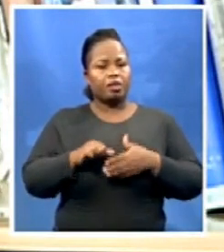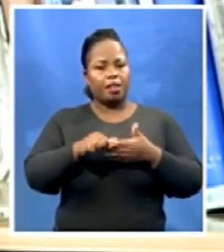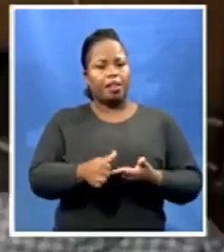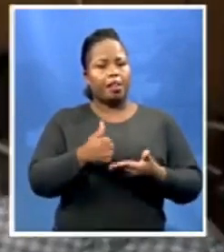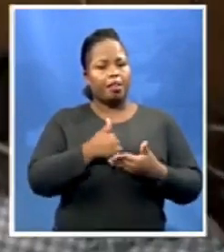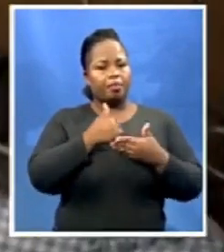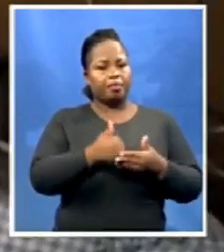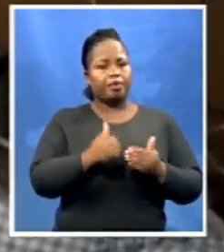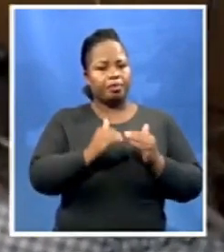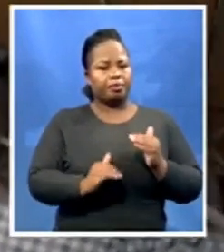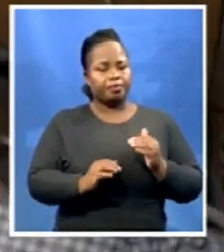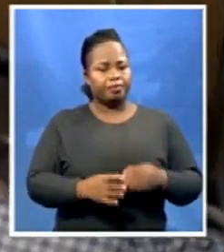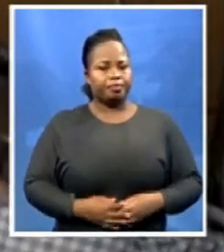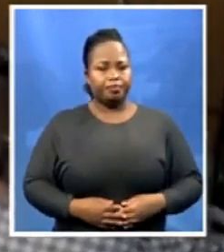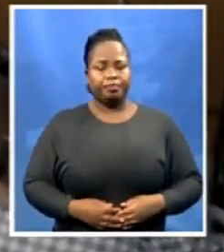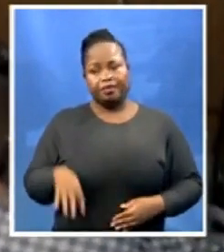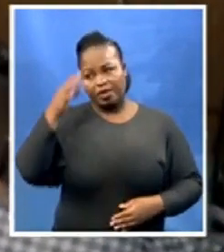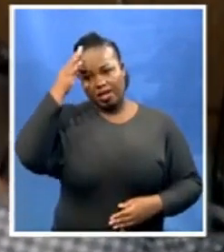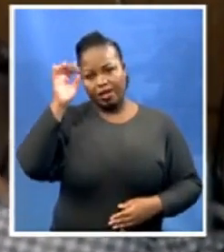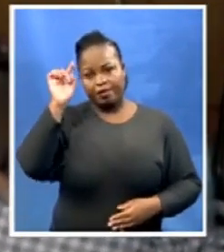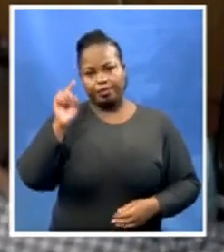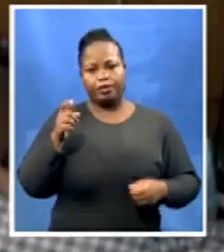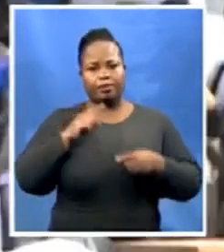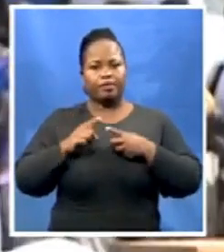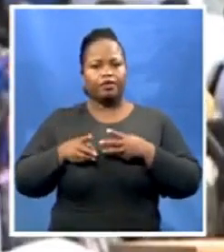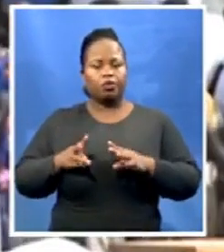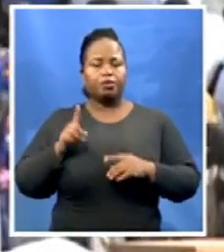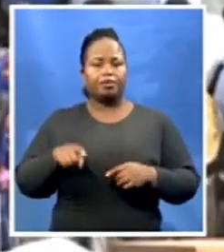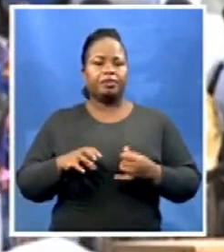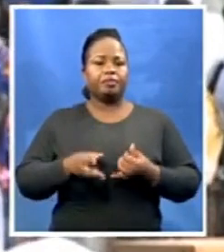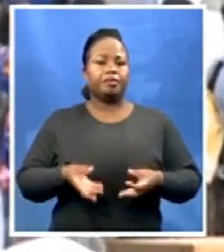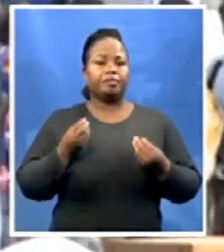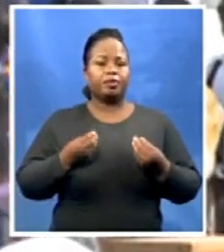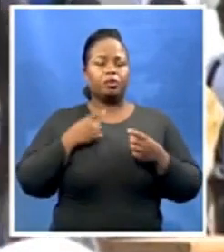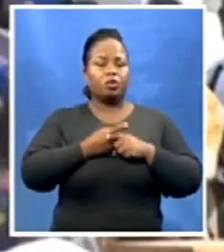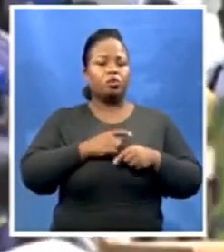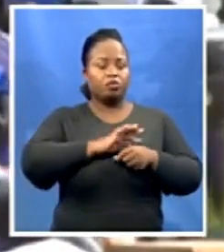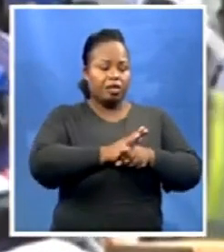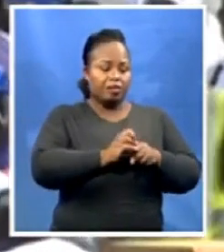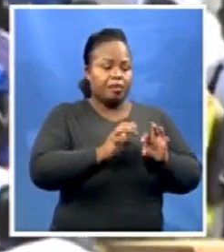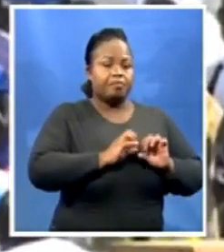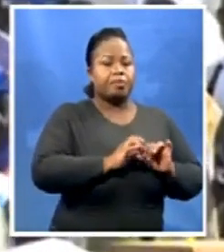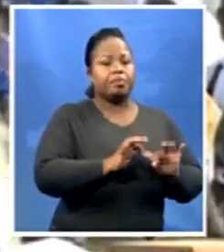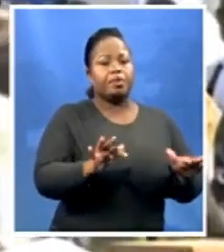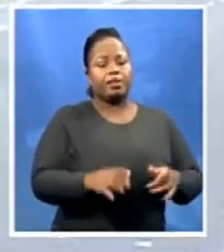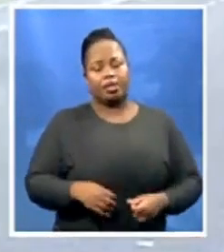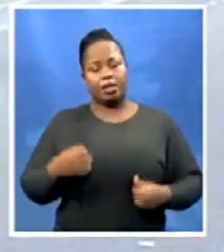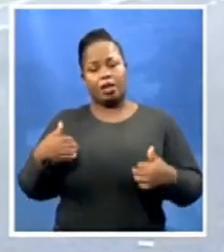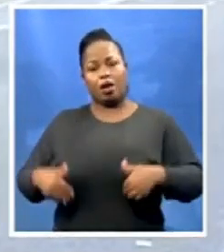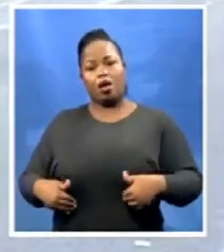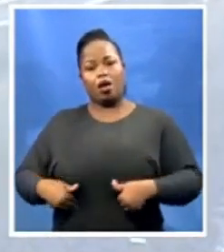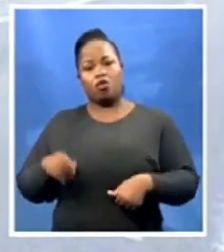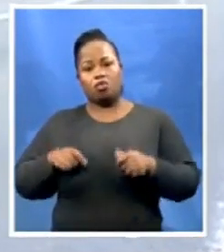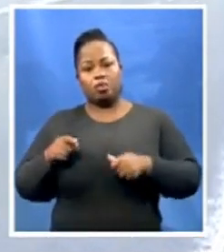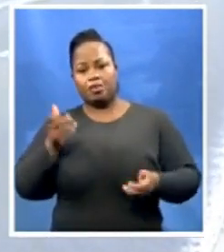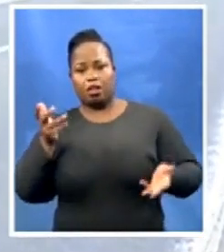have to look for. Caught between the fast-spreading pandemic and millions of hungry people to feed, some African countries have joined